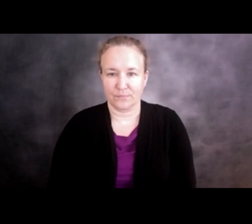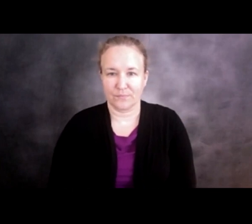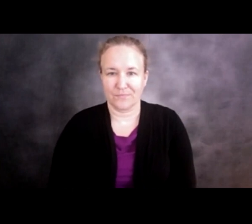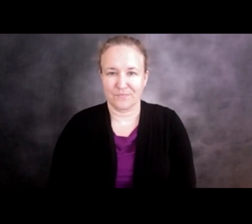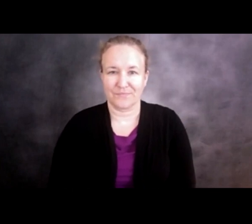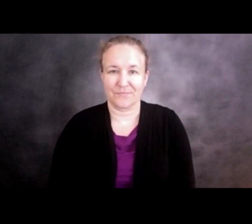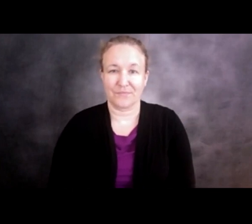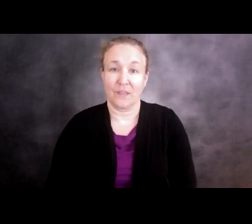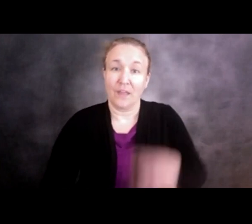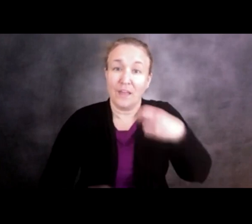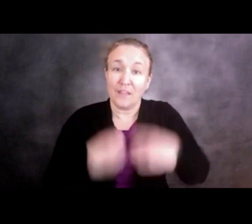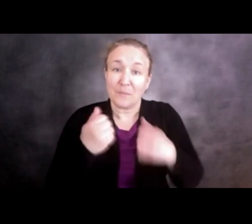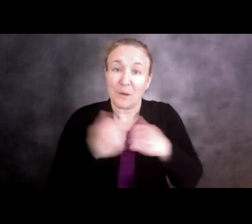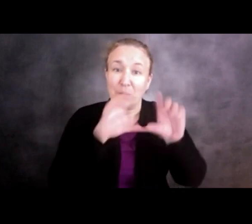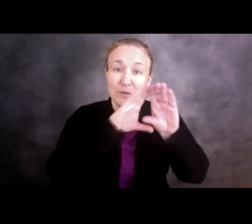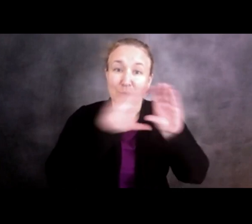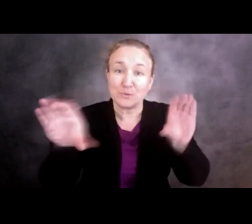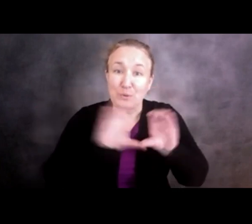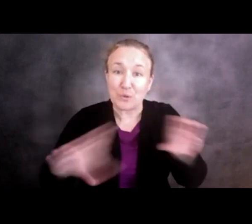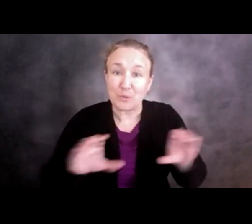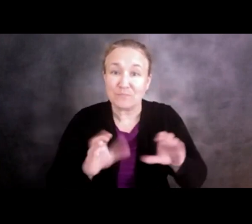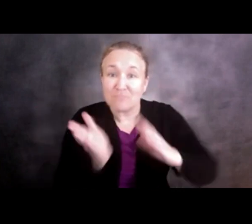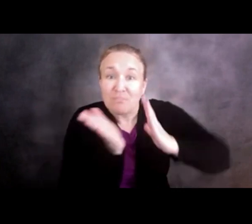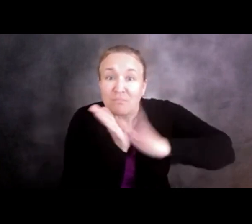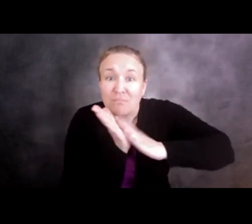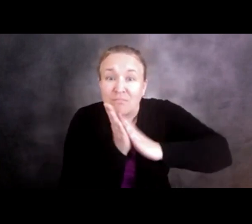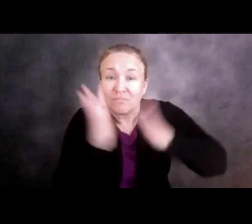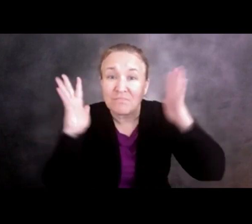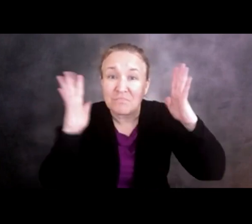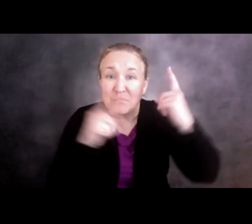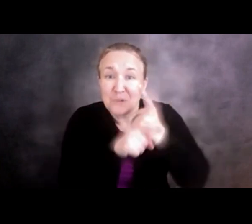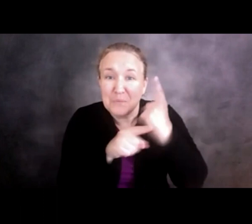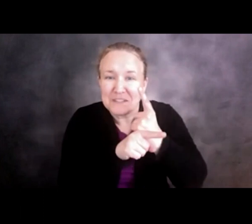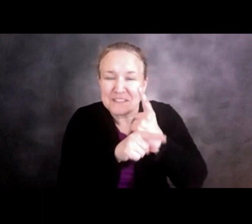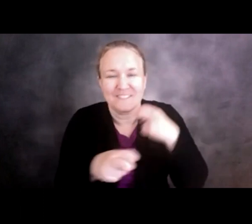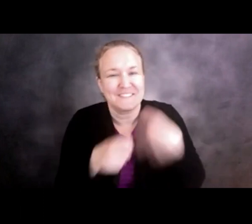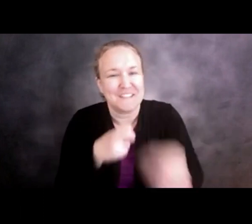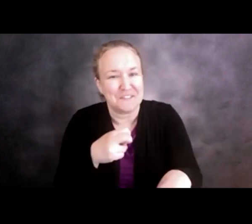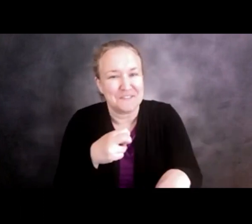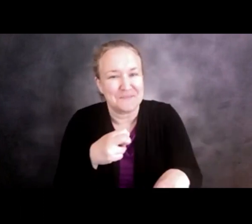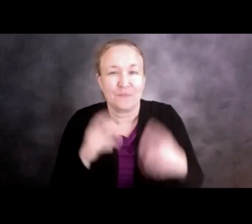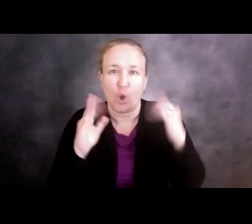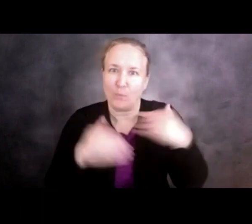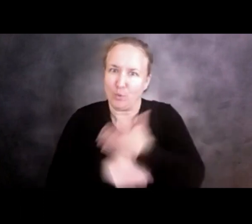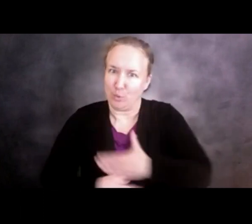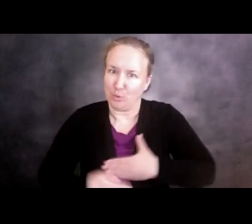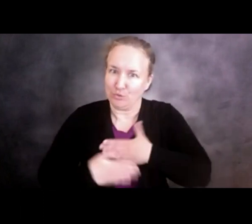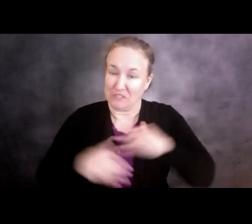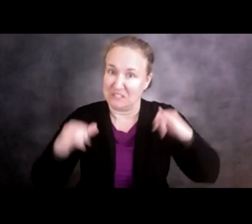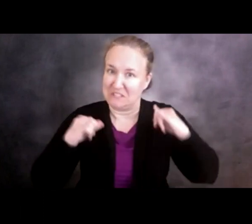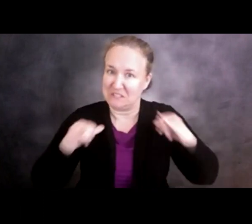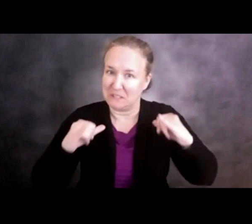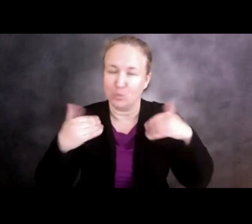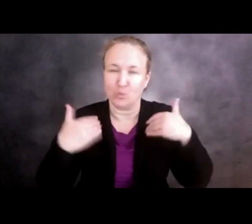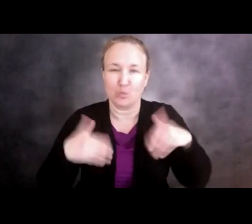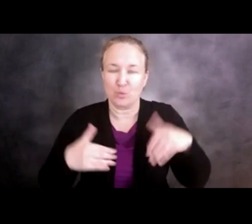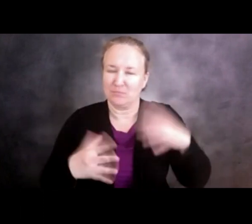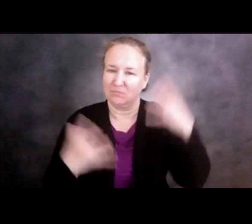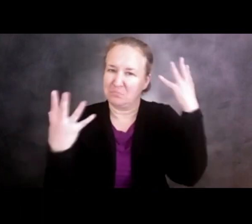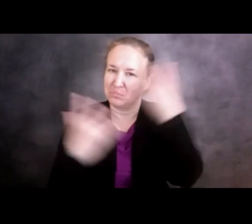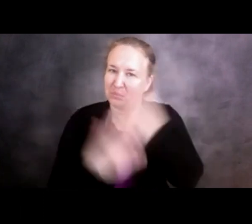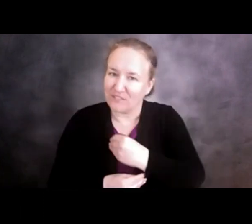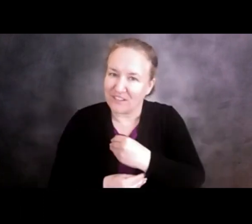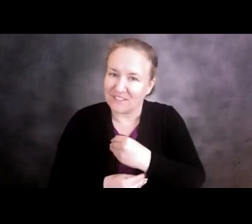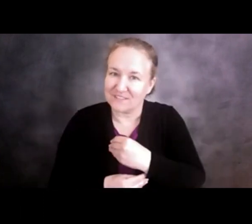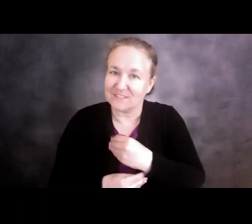The problem with Zoom is how hard it is to clap properly. I hope you enjoyed that as much as I did. That was very beautiful. And